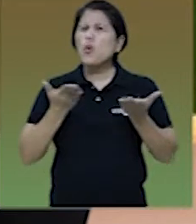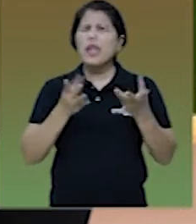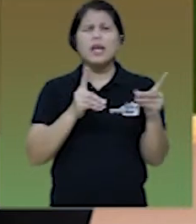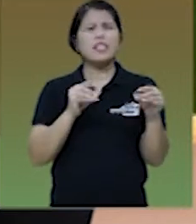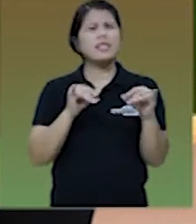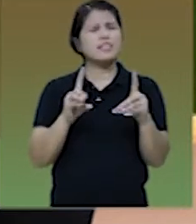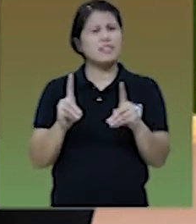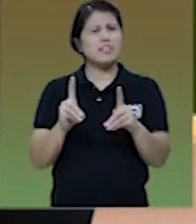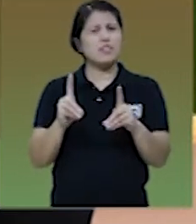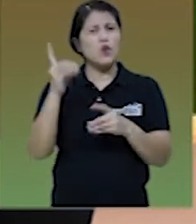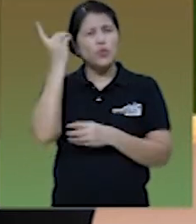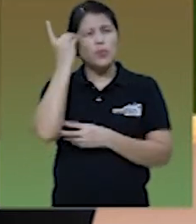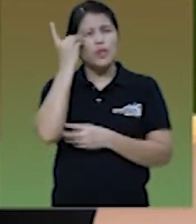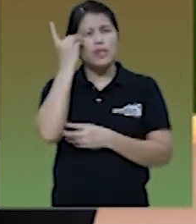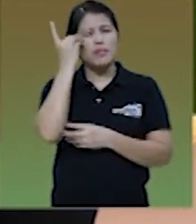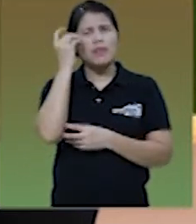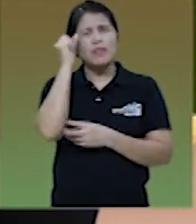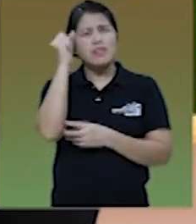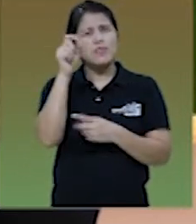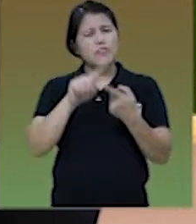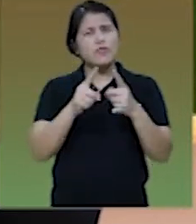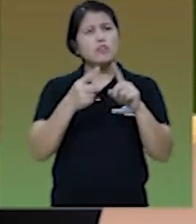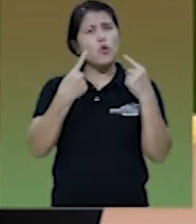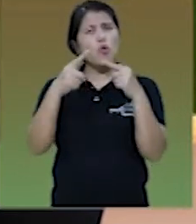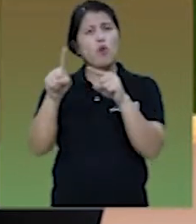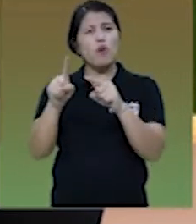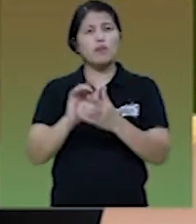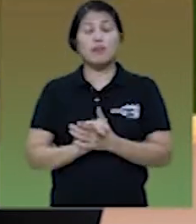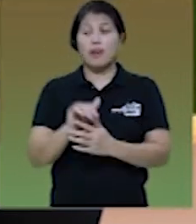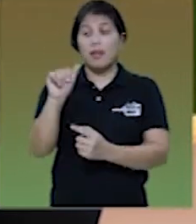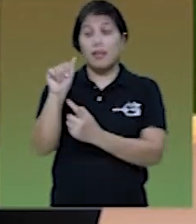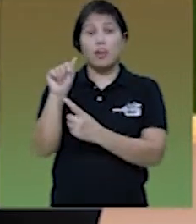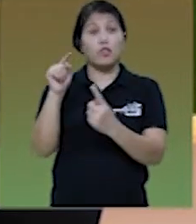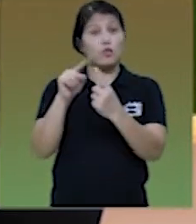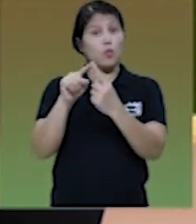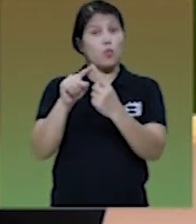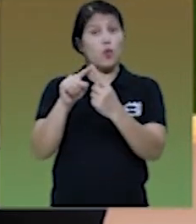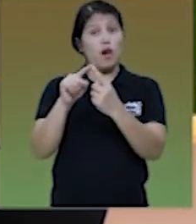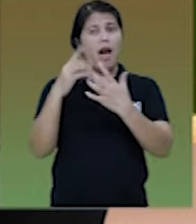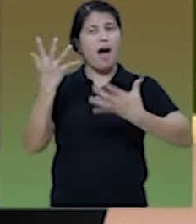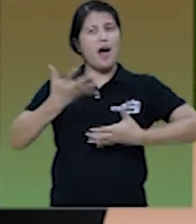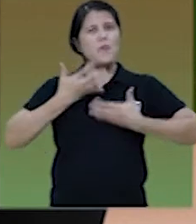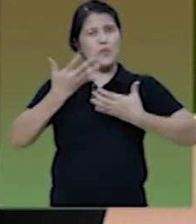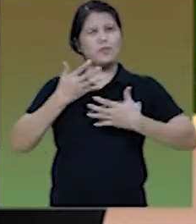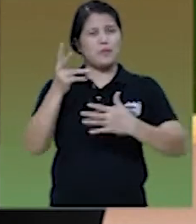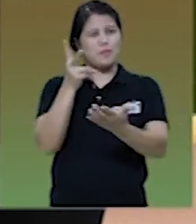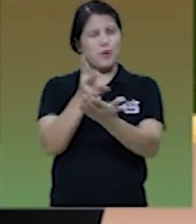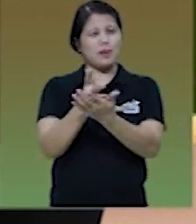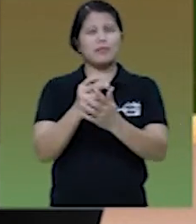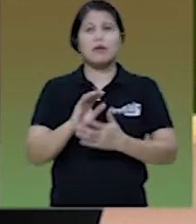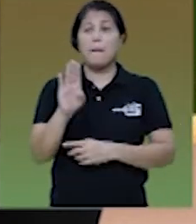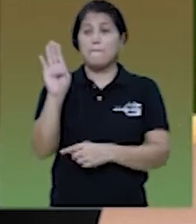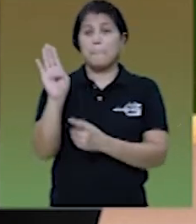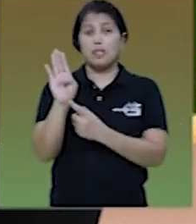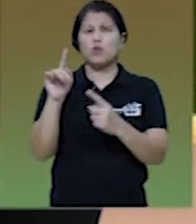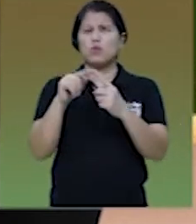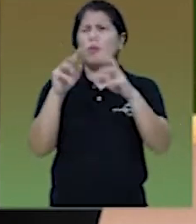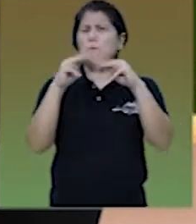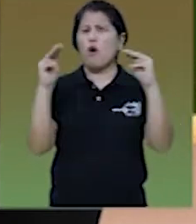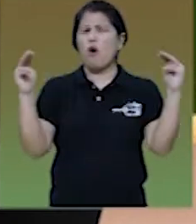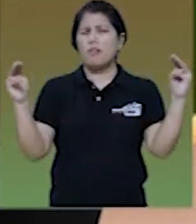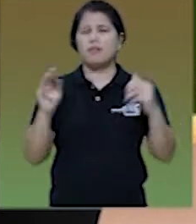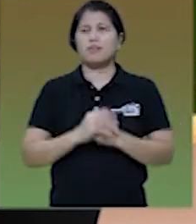Where did Dwayne and his friends go? A. To the amusement park, B. To the